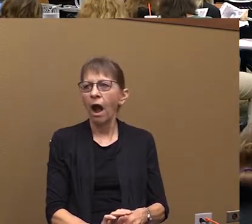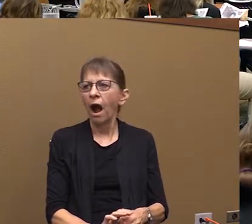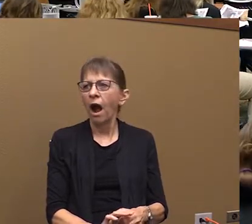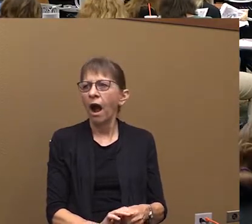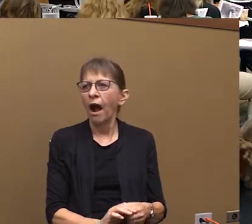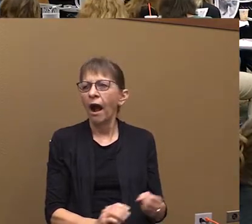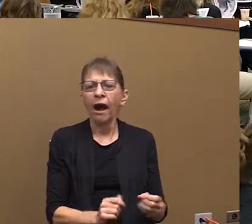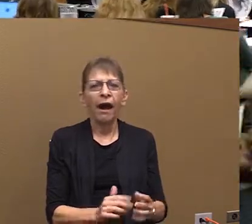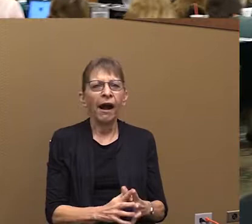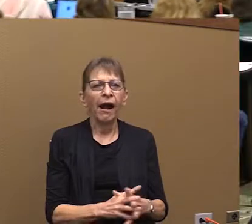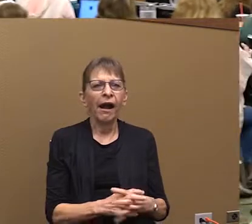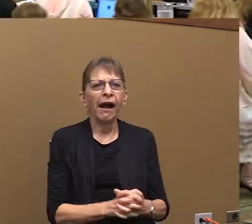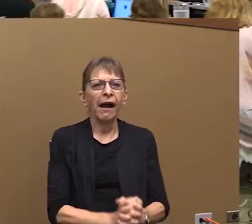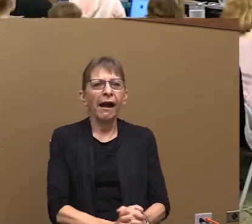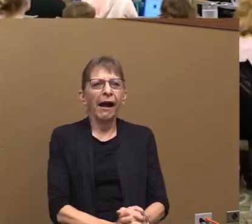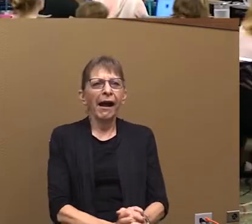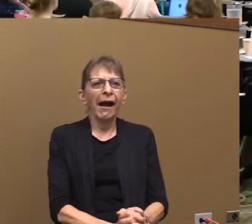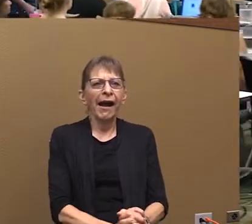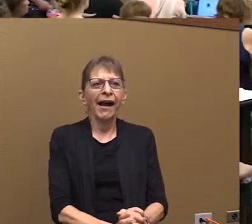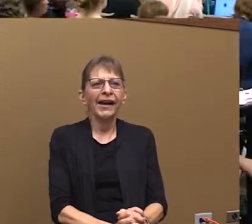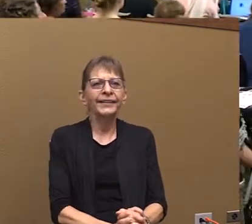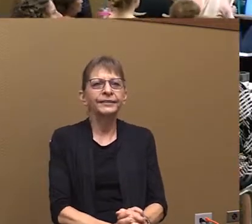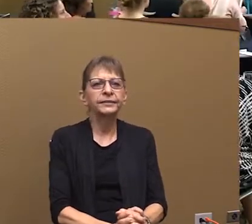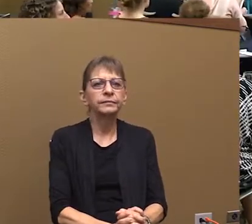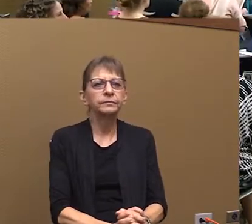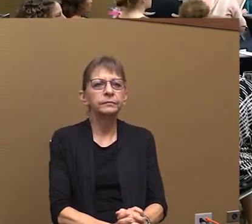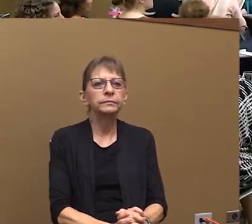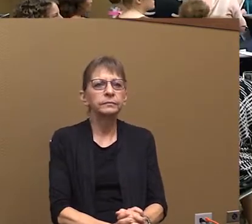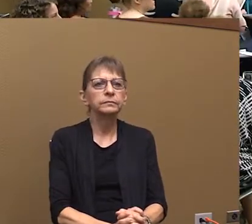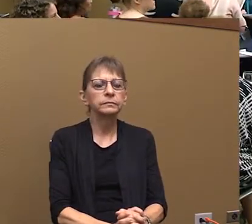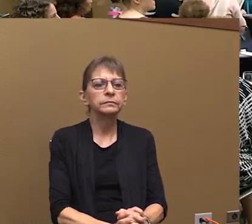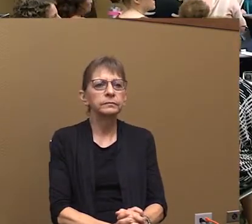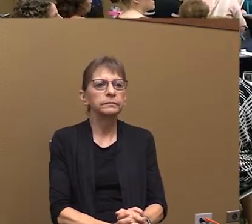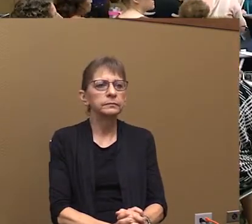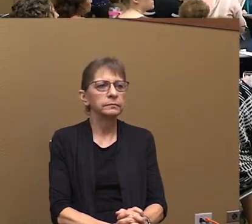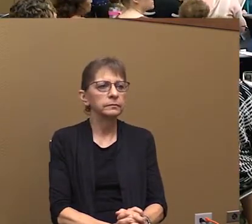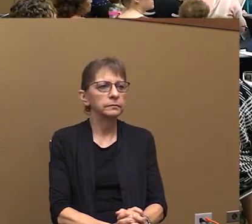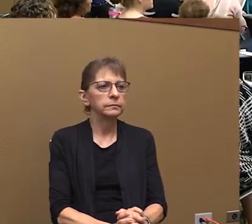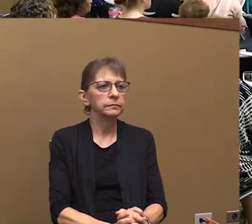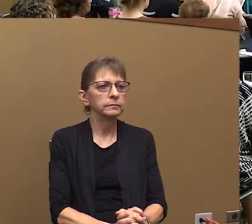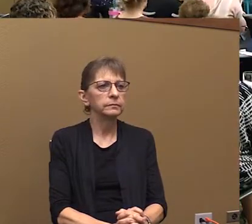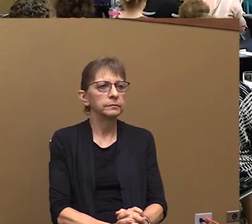I lost, here's, you got one?